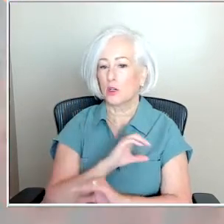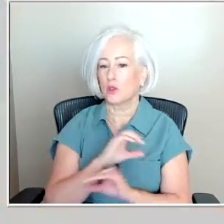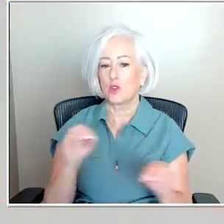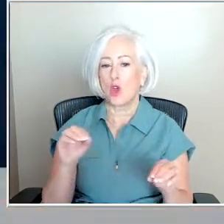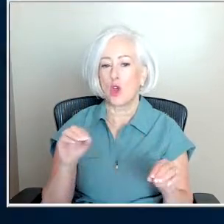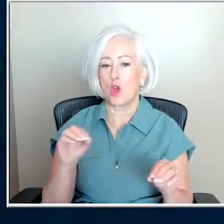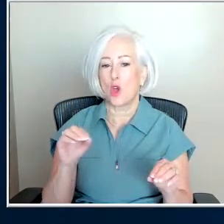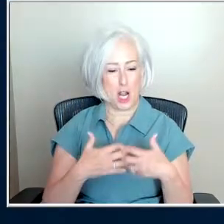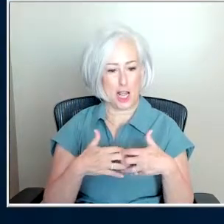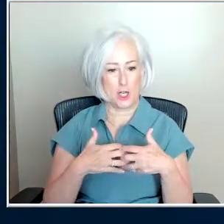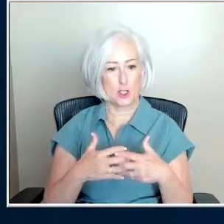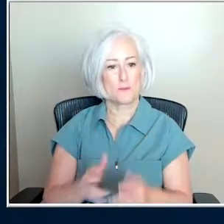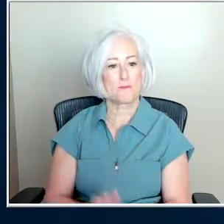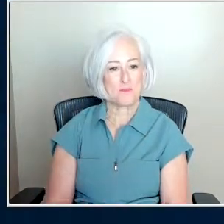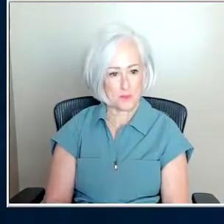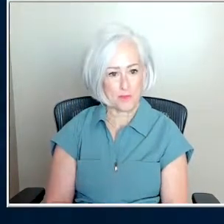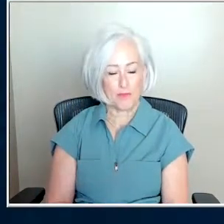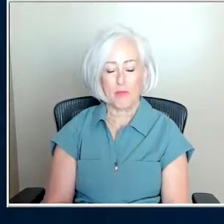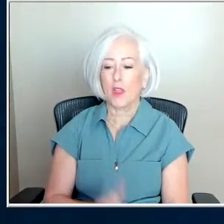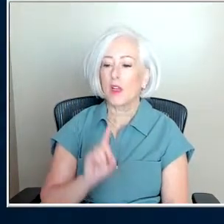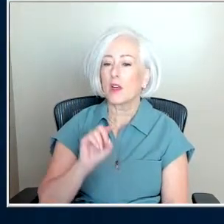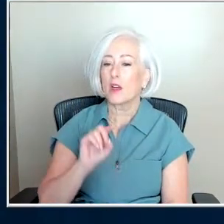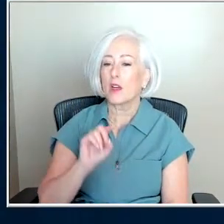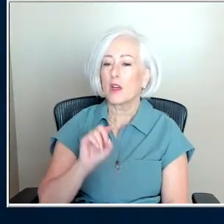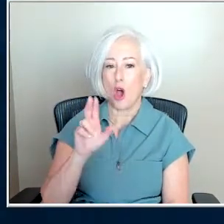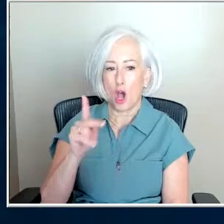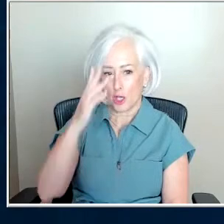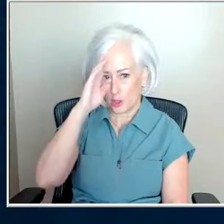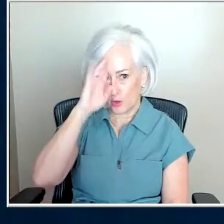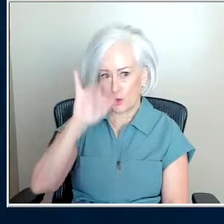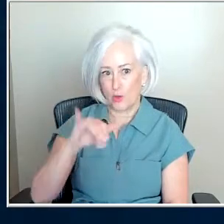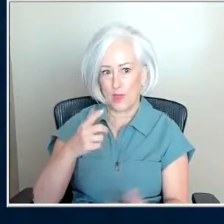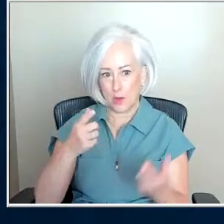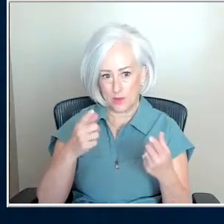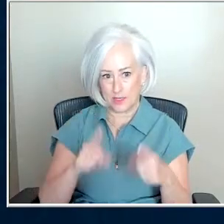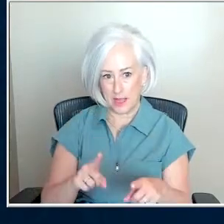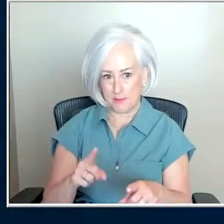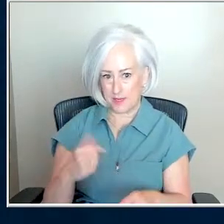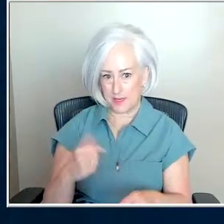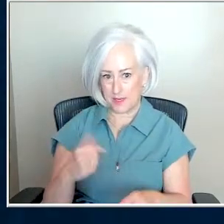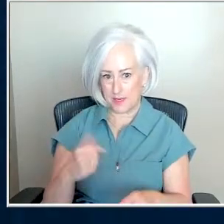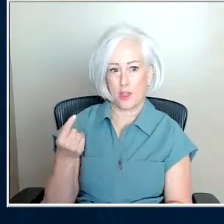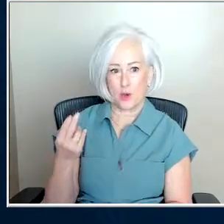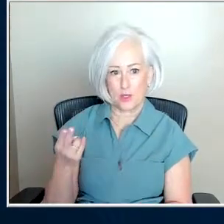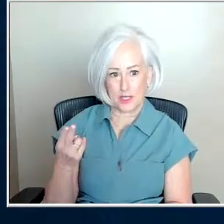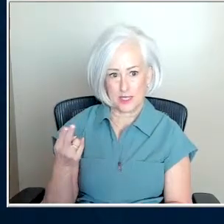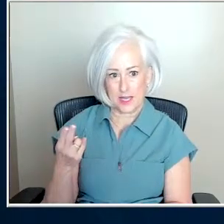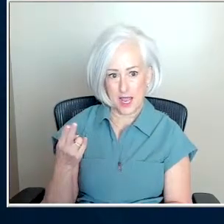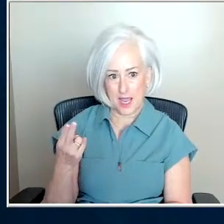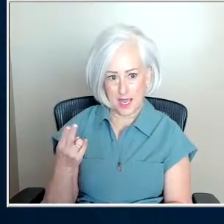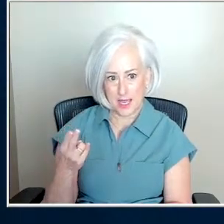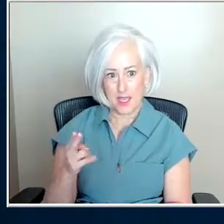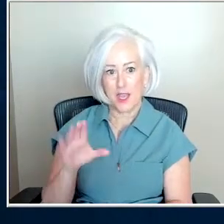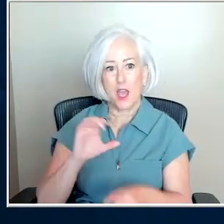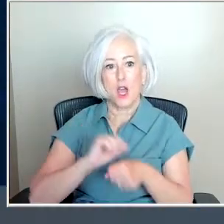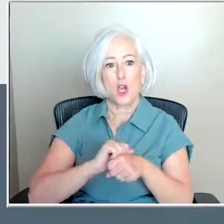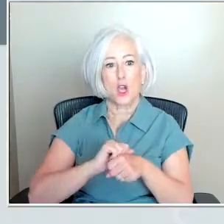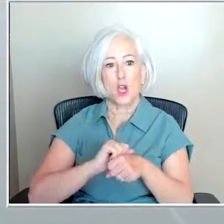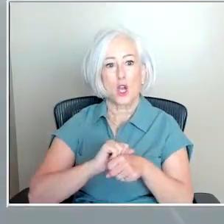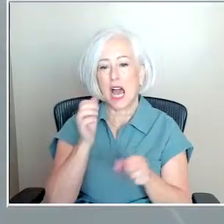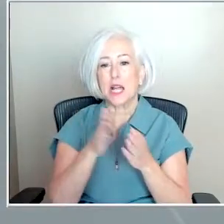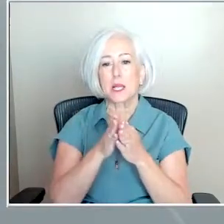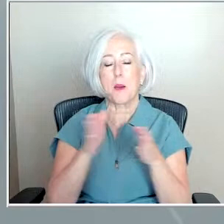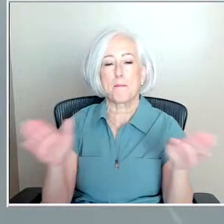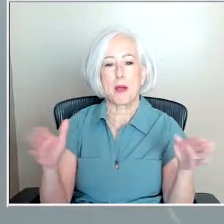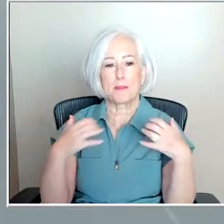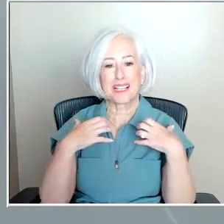right, so Doc Ock, we knew this was coming. So starting Thursday, COVID will no longer be a public health emergency in the United States. Yeah. Now,